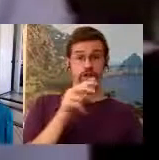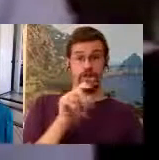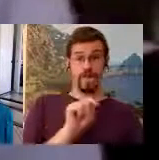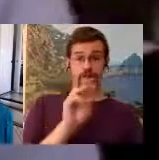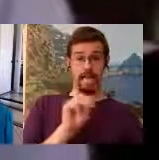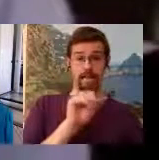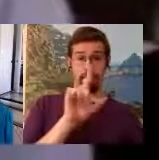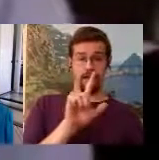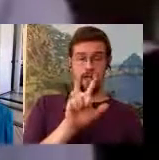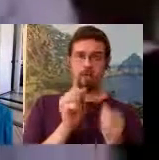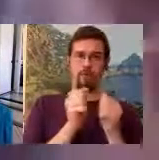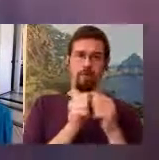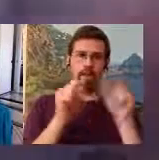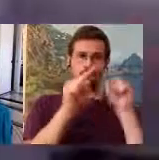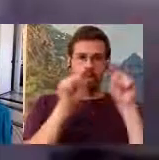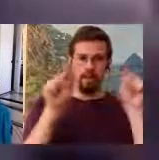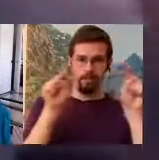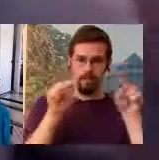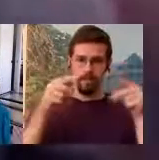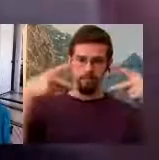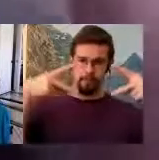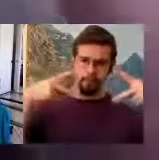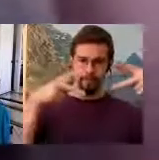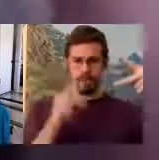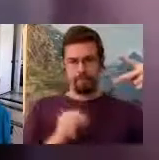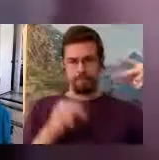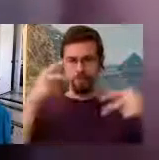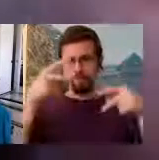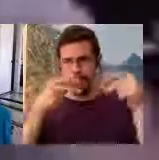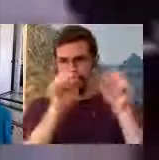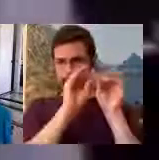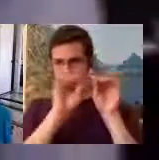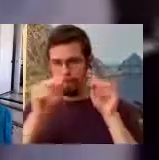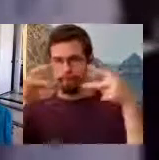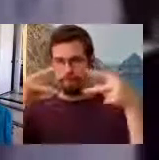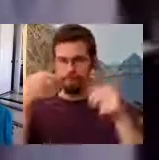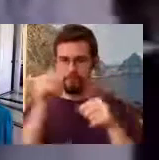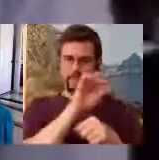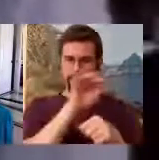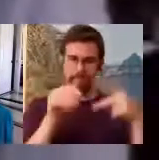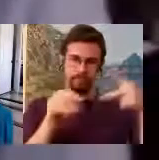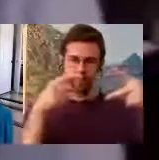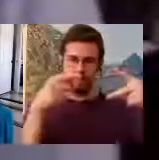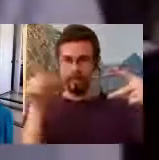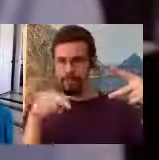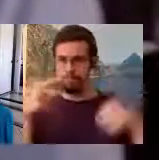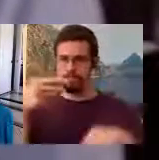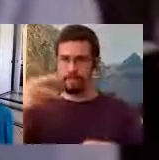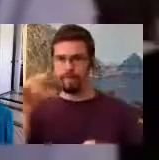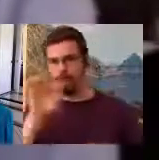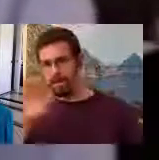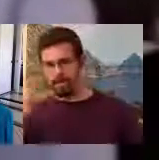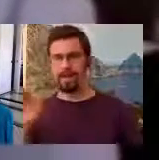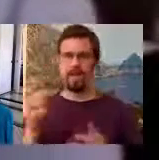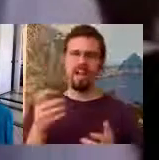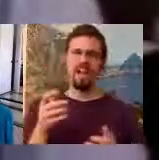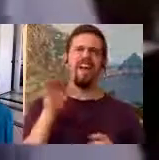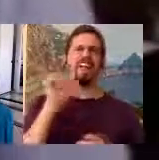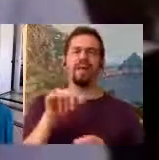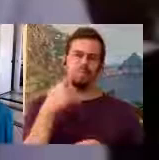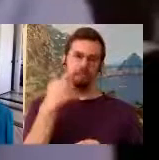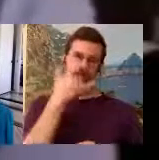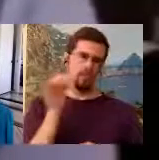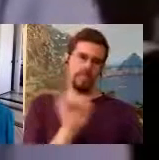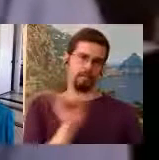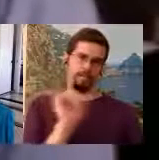idea. Everything starts with the greater than and less than quotes, and it has tags, and it has information embedded.